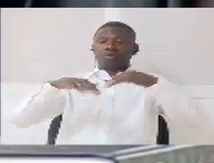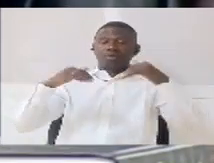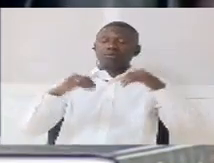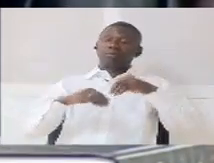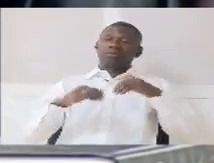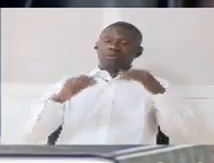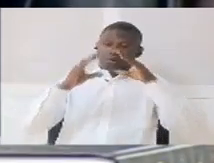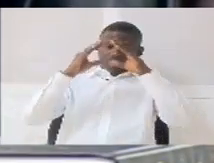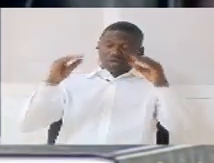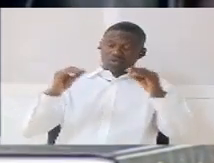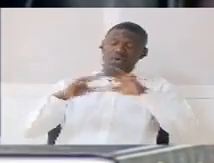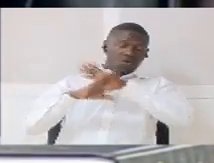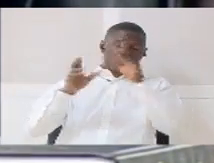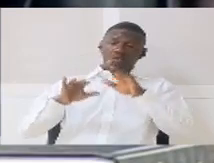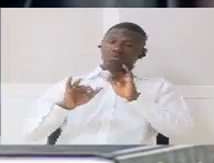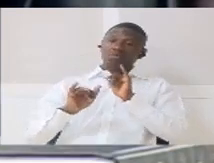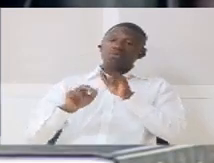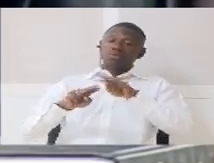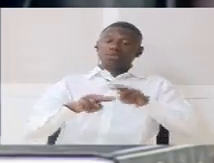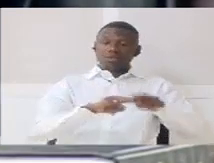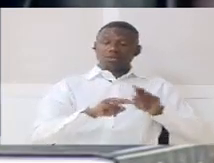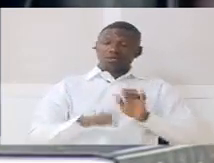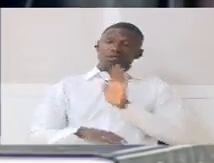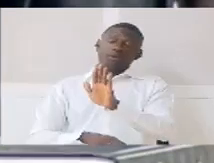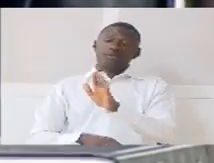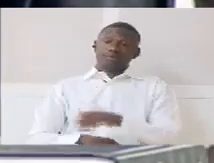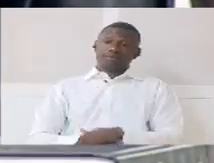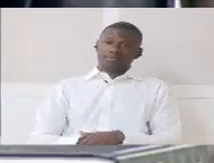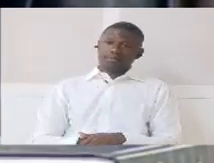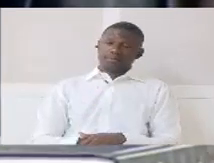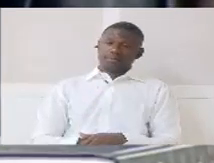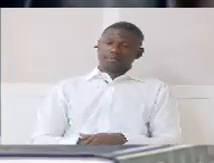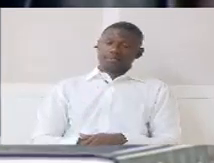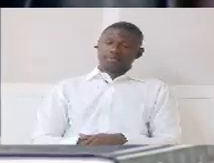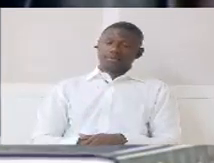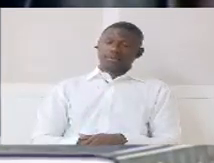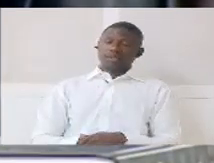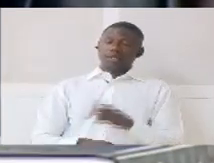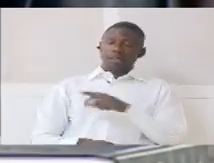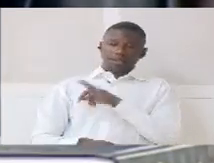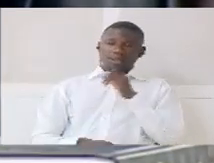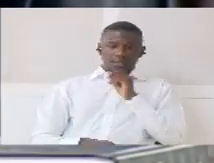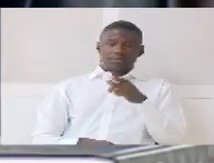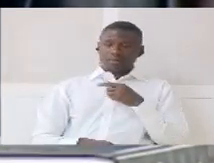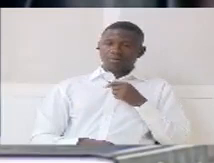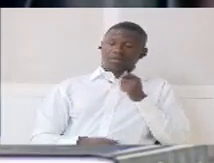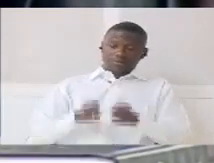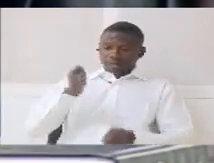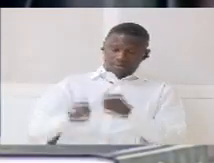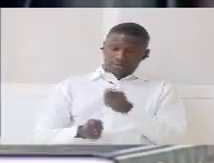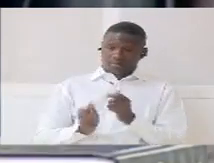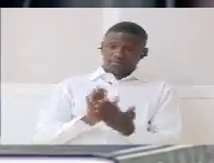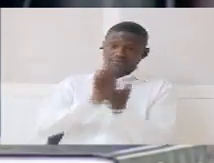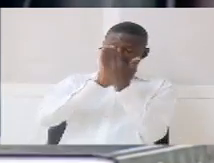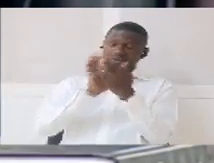DG paraded the officers at the conference room, and when I arrived I found them all seated. Him. And they told them to march me before